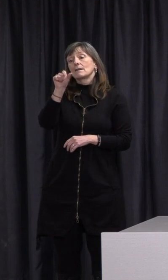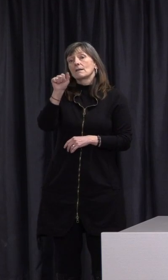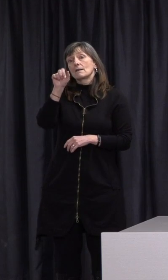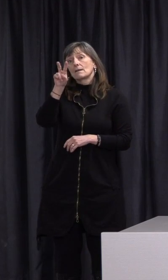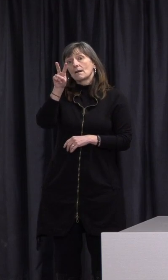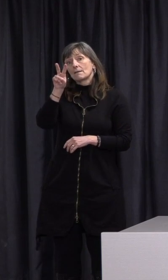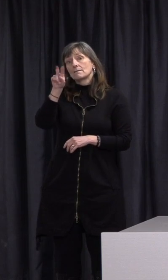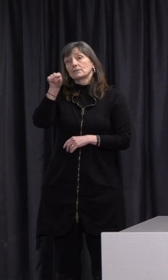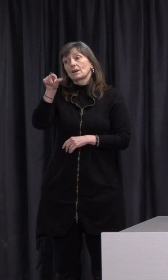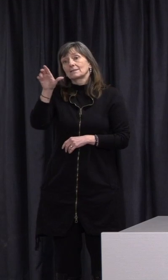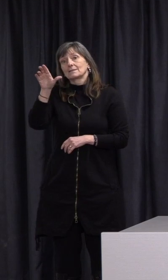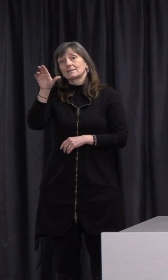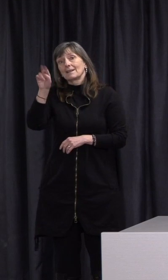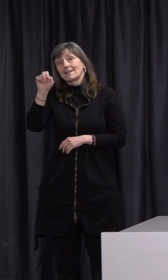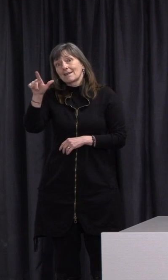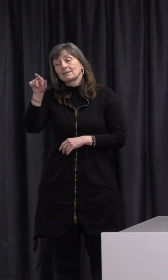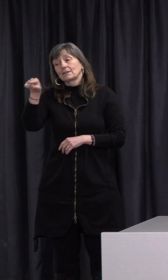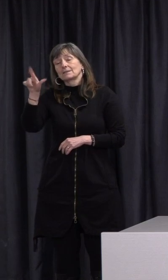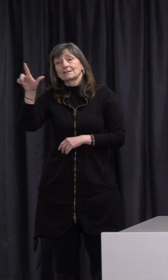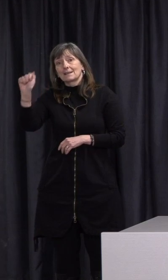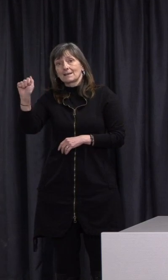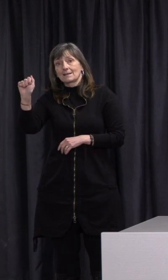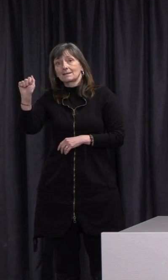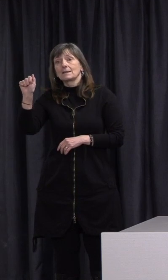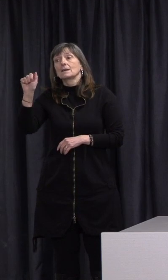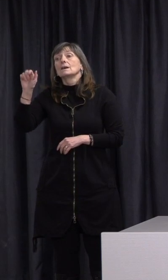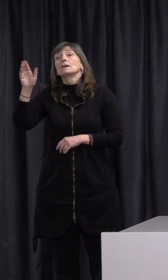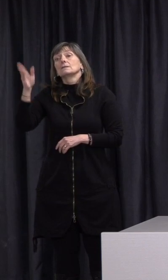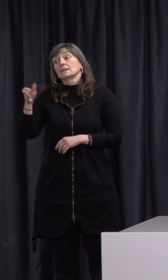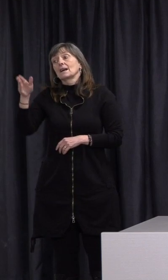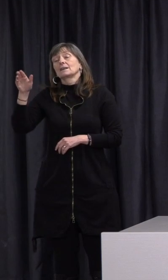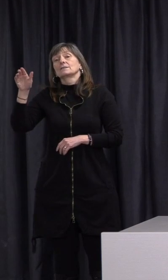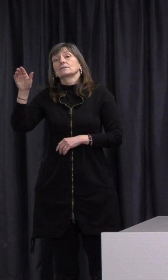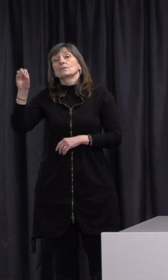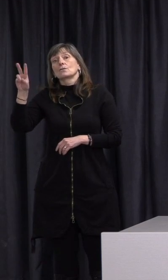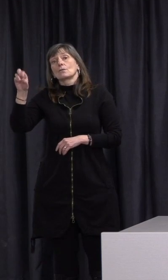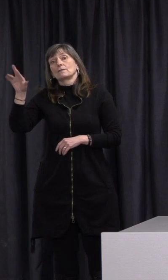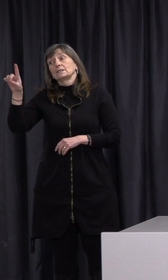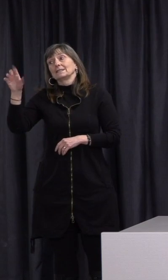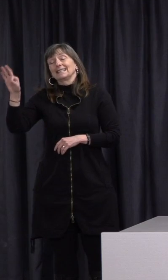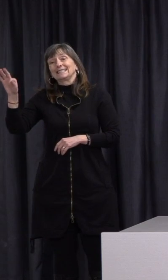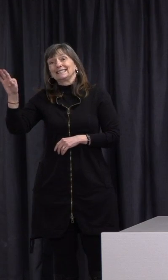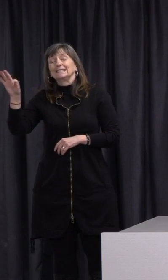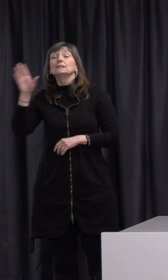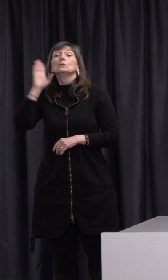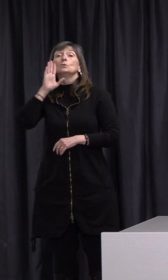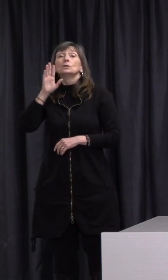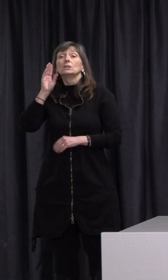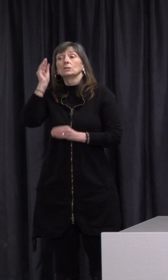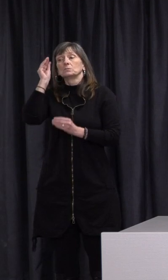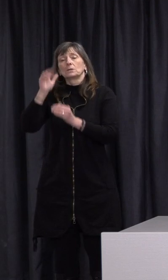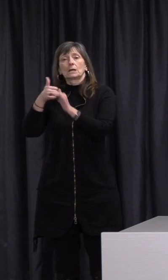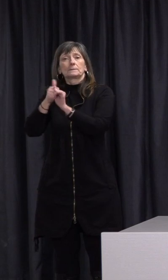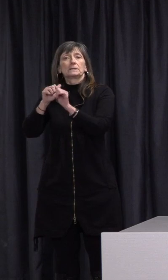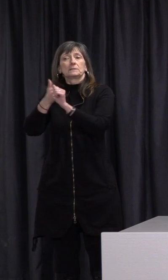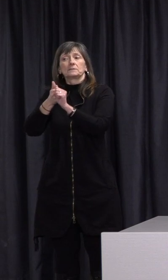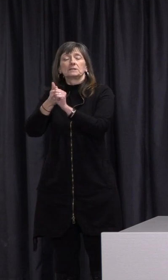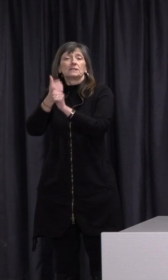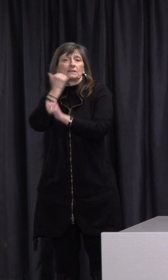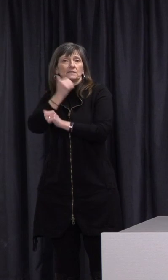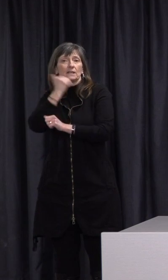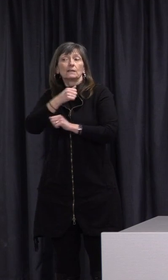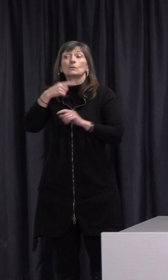gov.nl.ca/COVID-19, which is updated multiple times a day on a regular basis, or the Government of Canada's